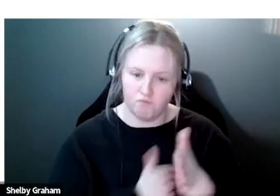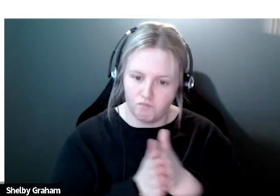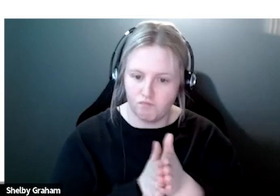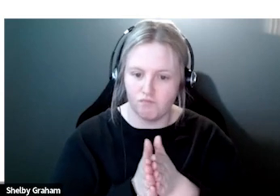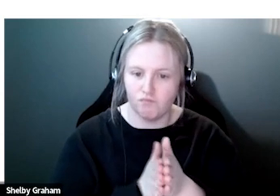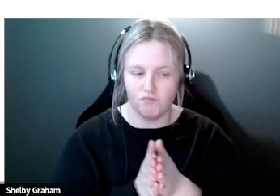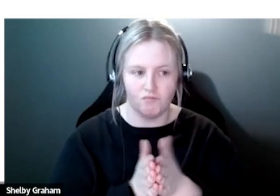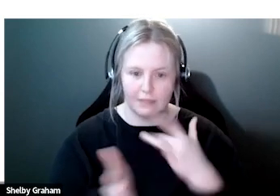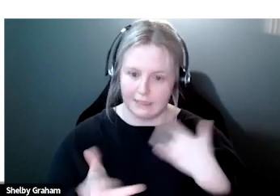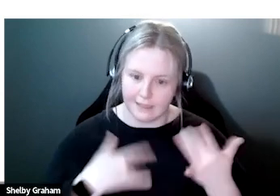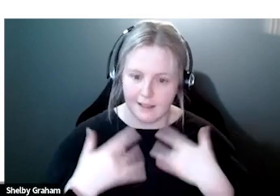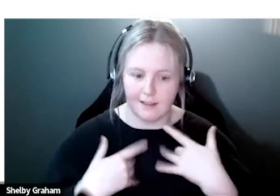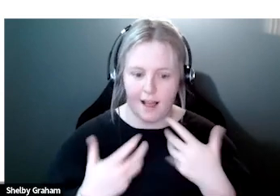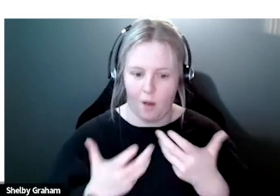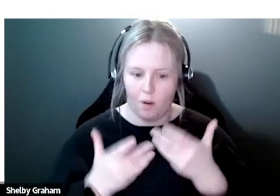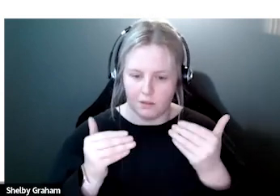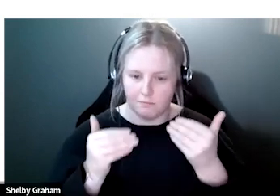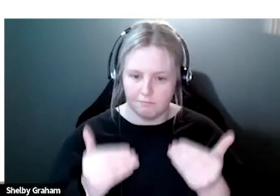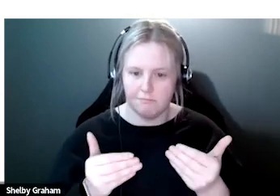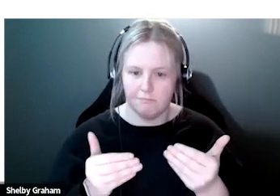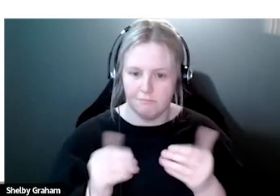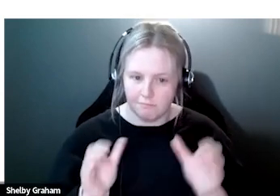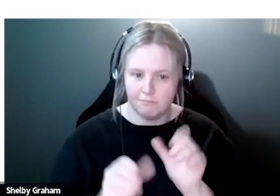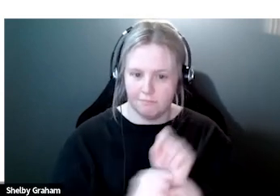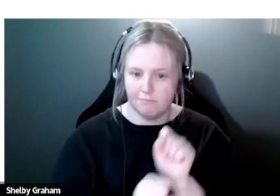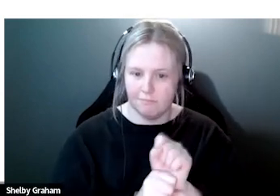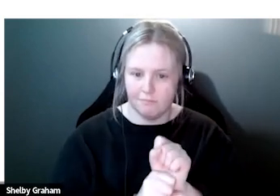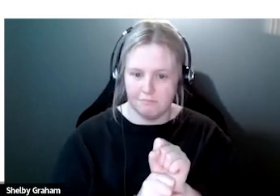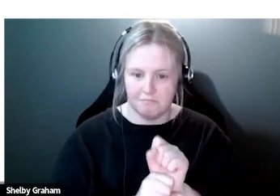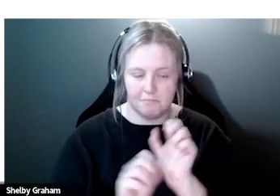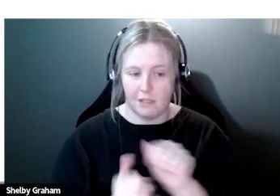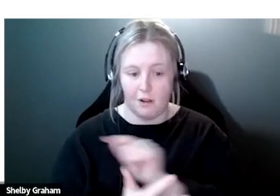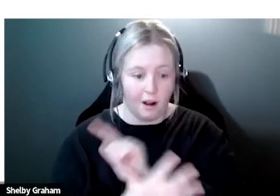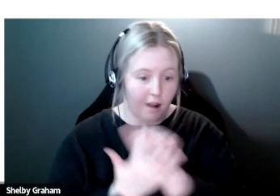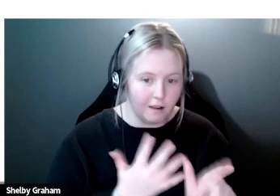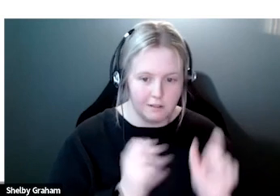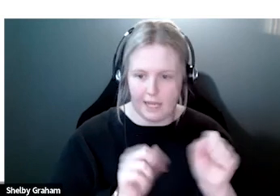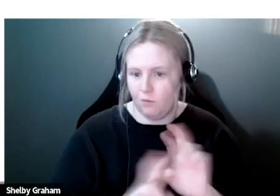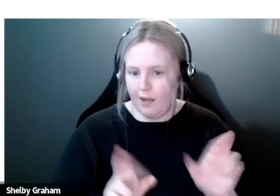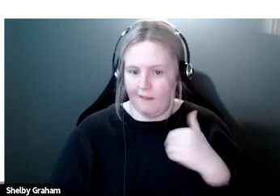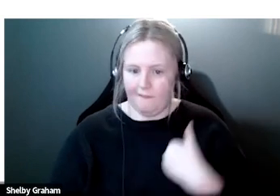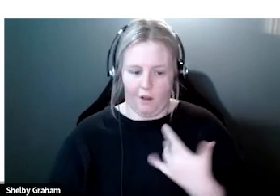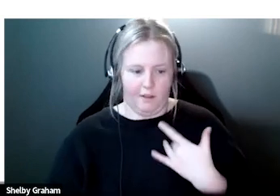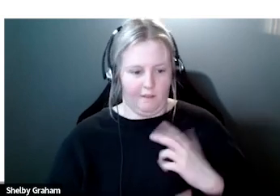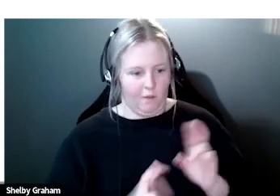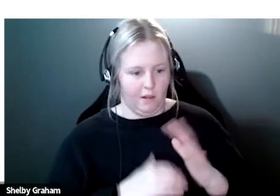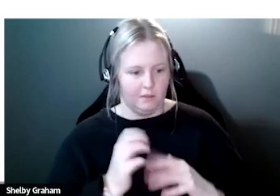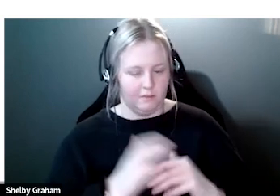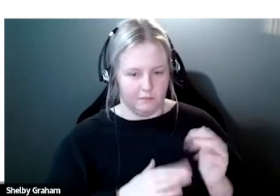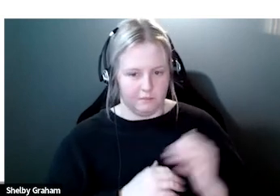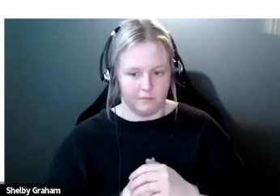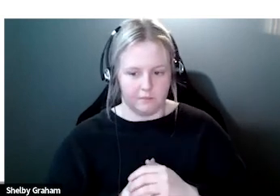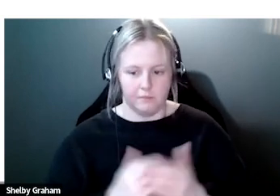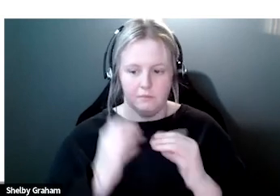I'm excited to start on that project and do, 1 through 10, the steps. For me, having my space set